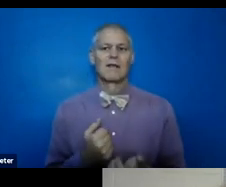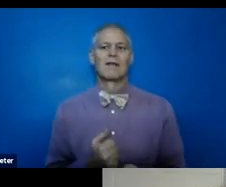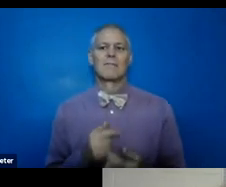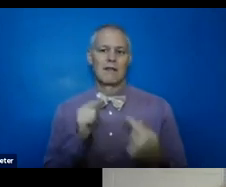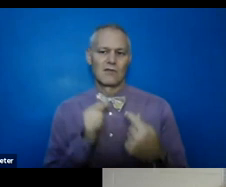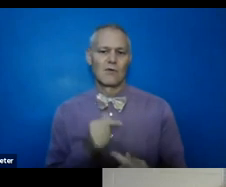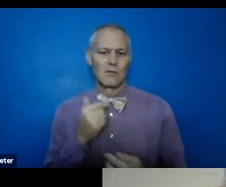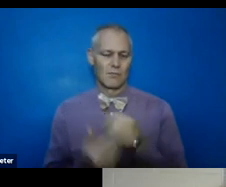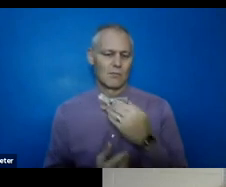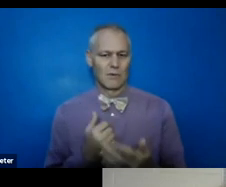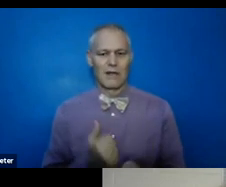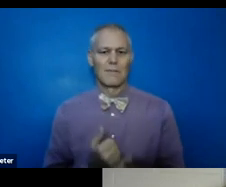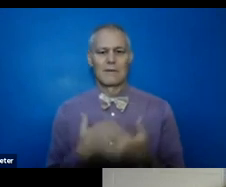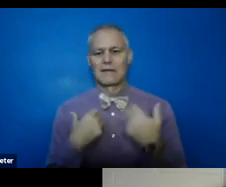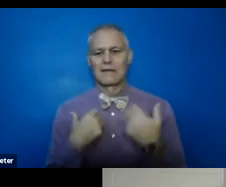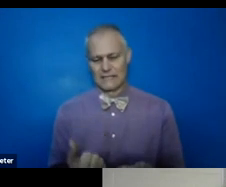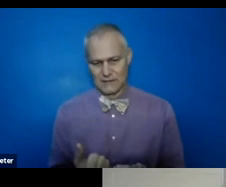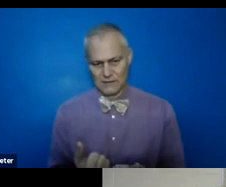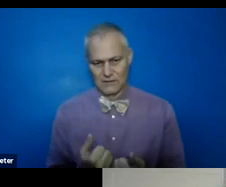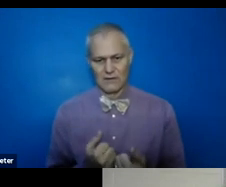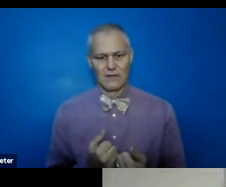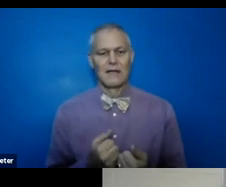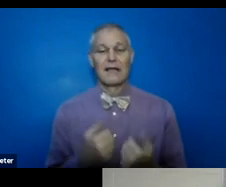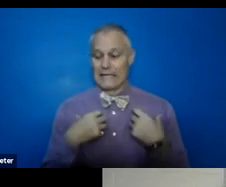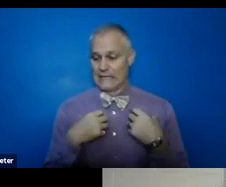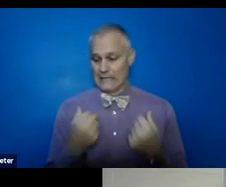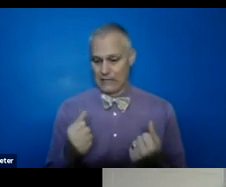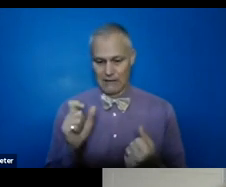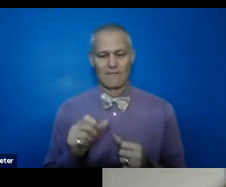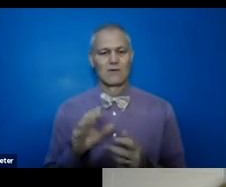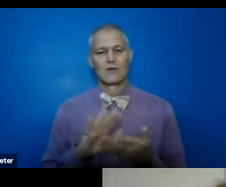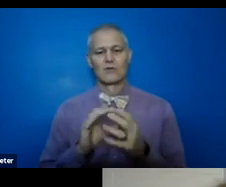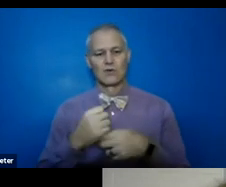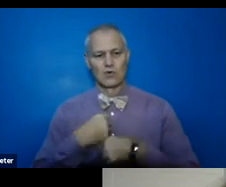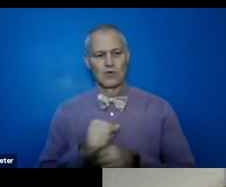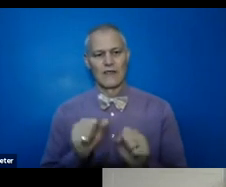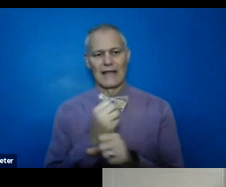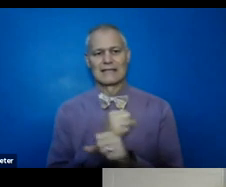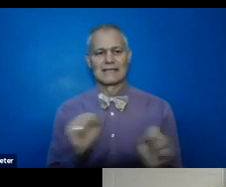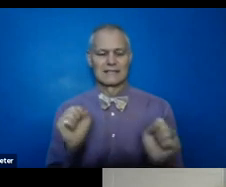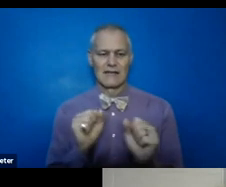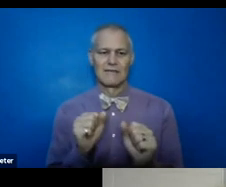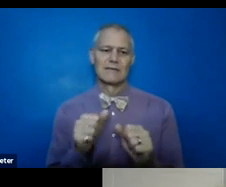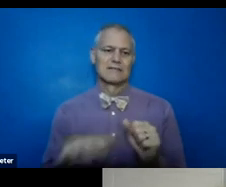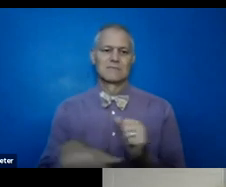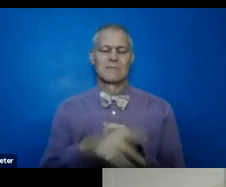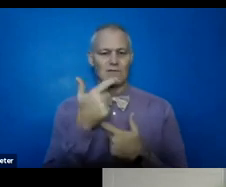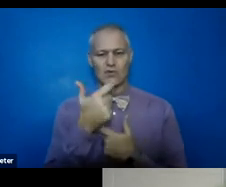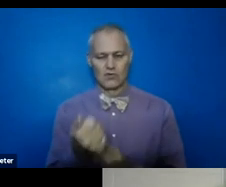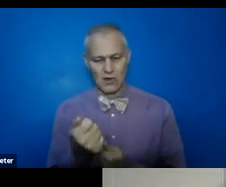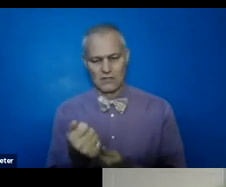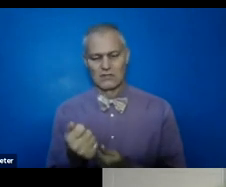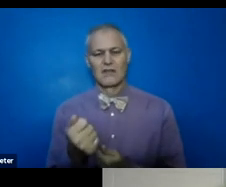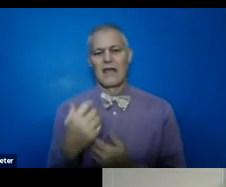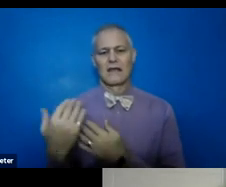and most importantly, helping us heal. And by healing, we have to create this safe space of trust and accountability to help us heal. So